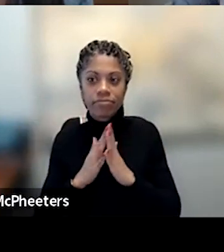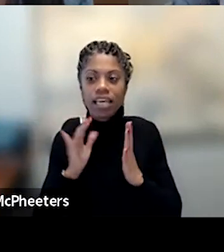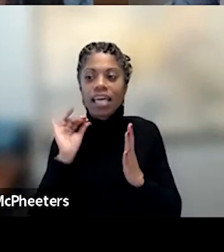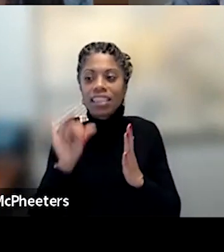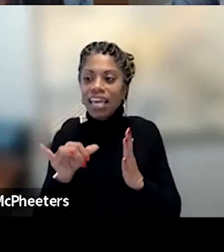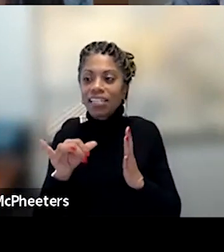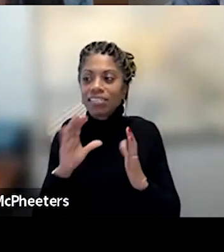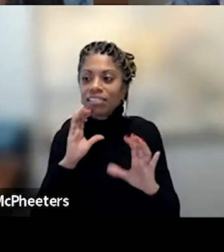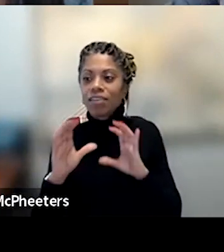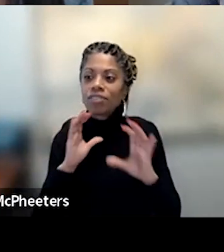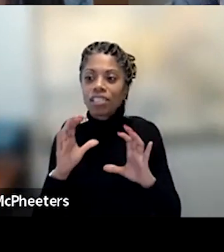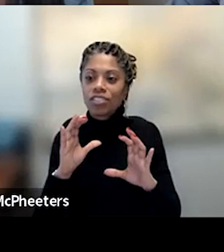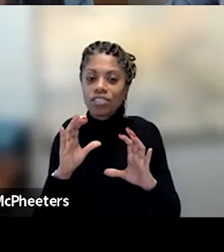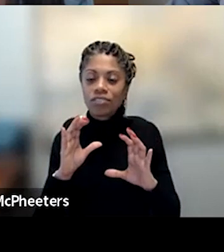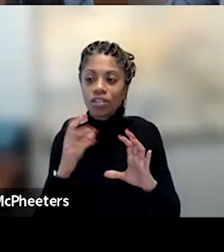workplace about this.